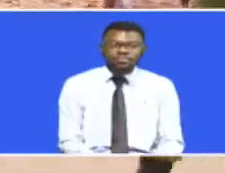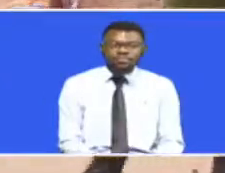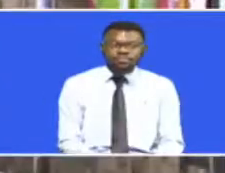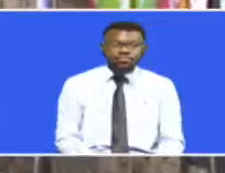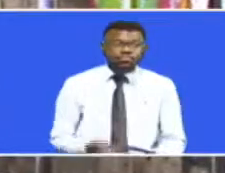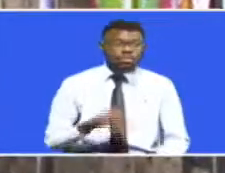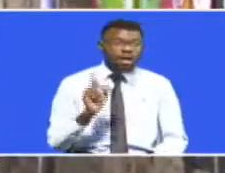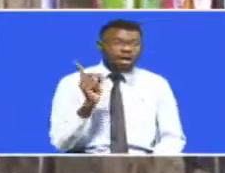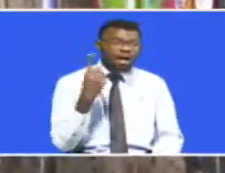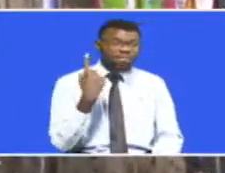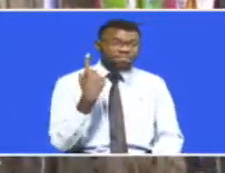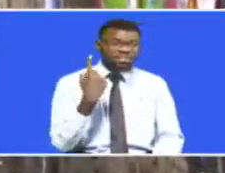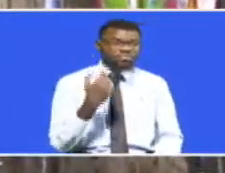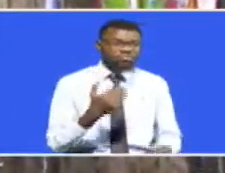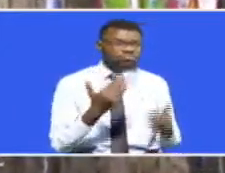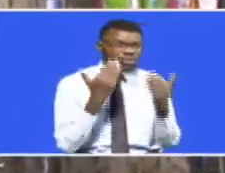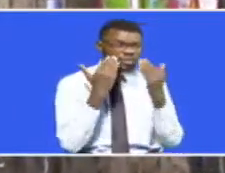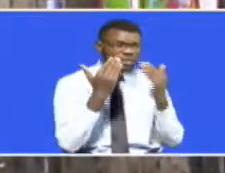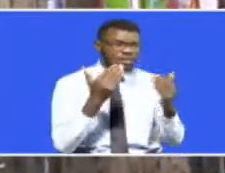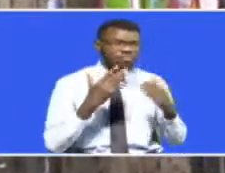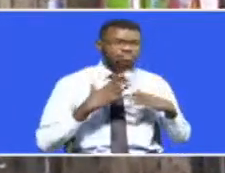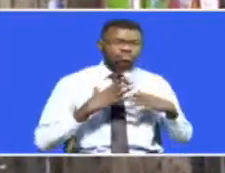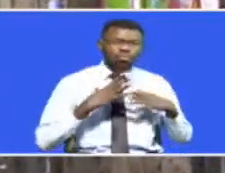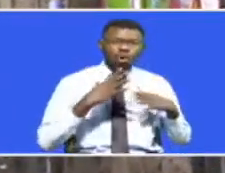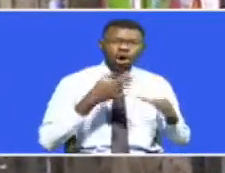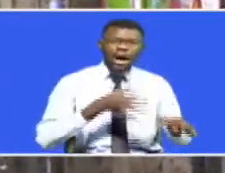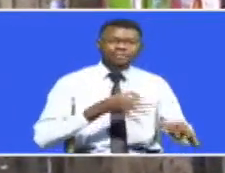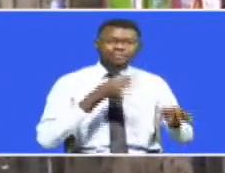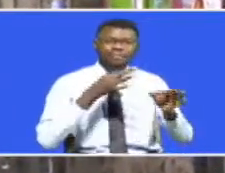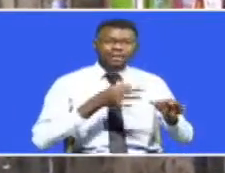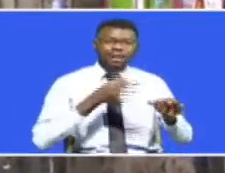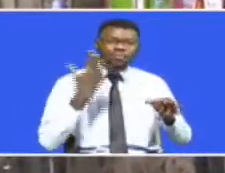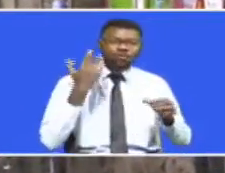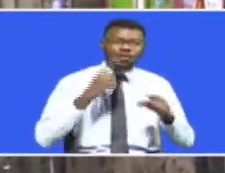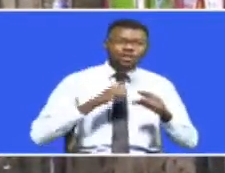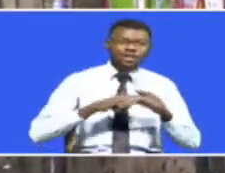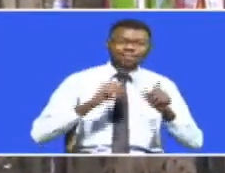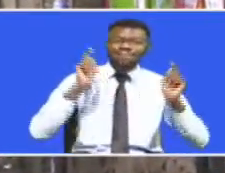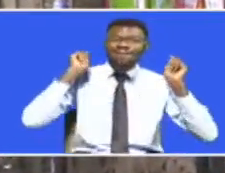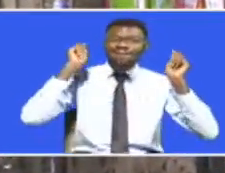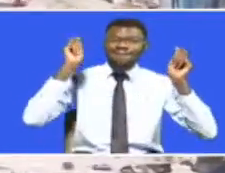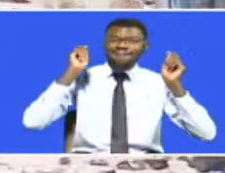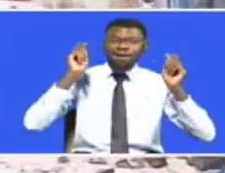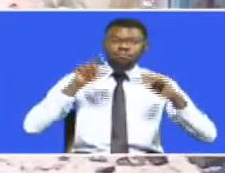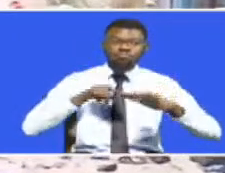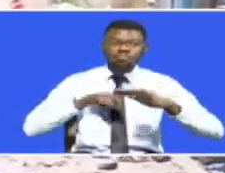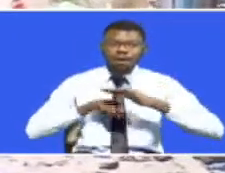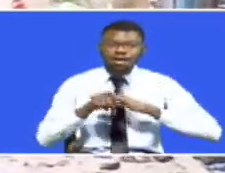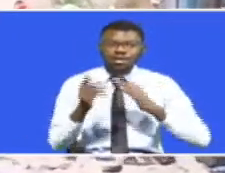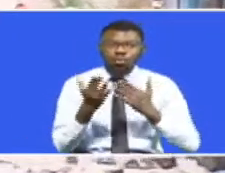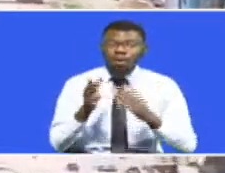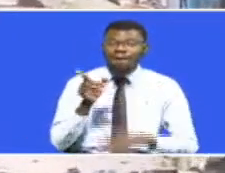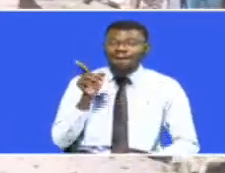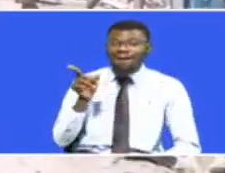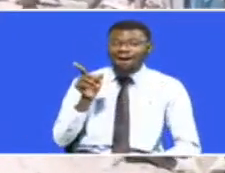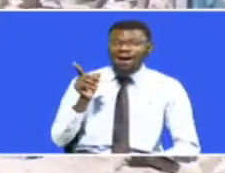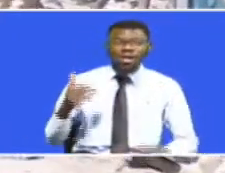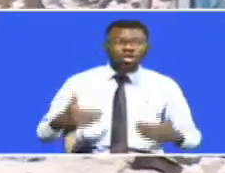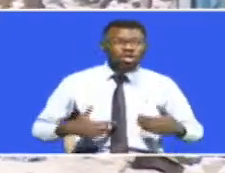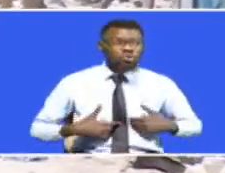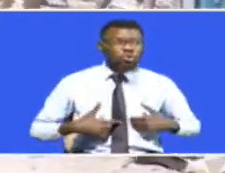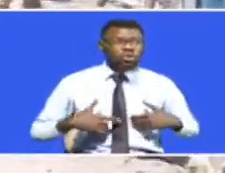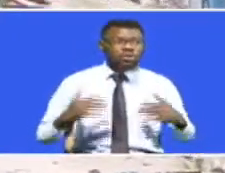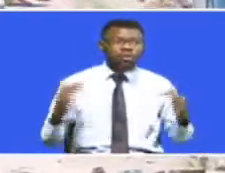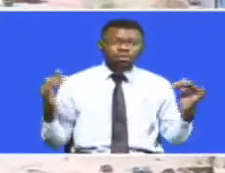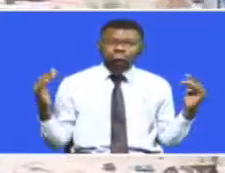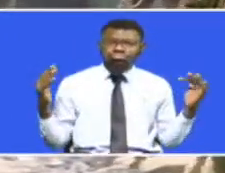We first came across illegal brewers during opposition demos. This is the entry point. Here, youths are placed